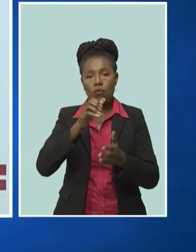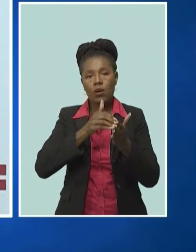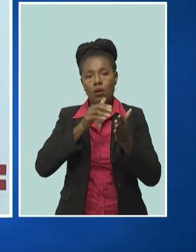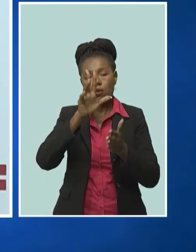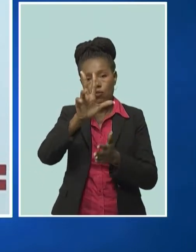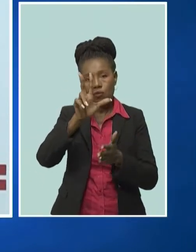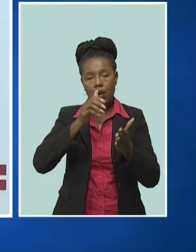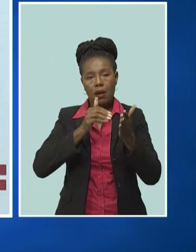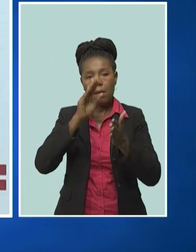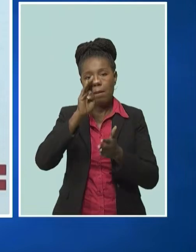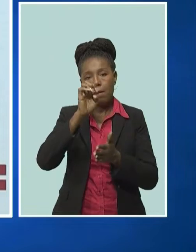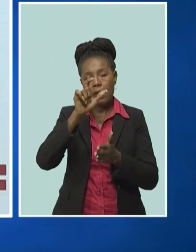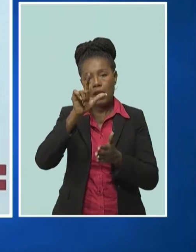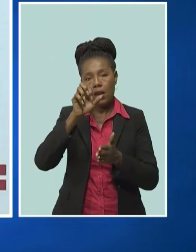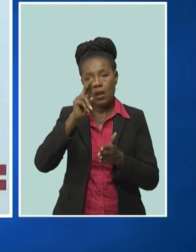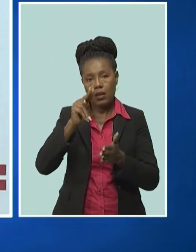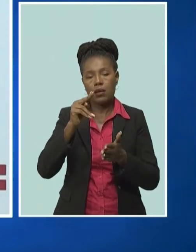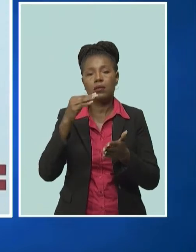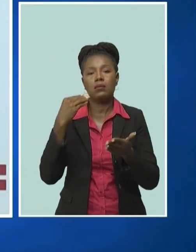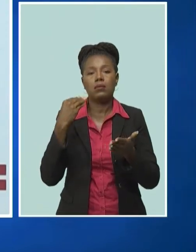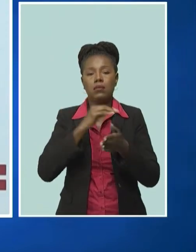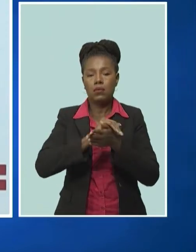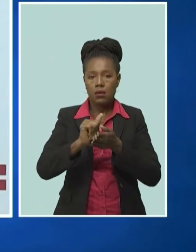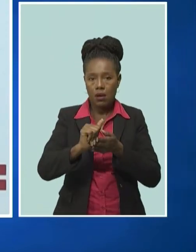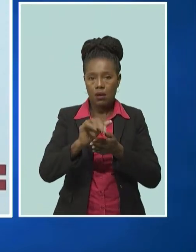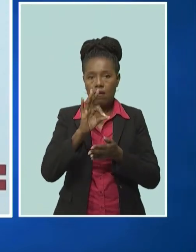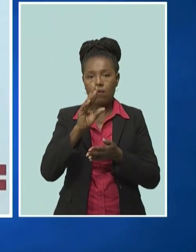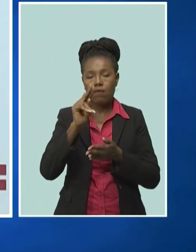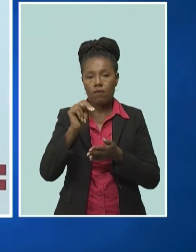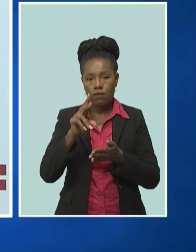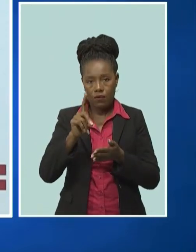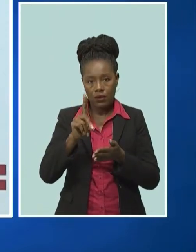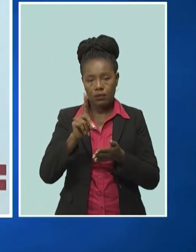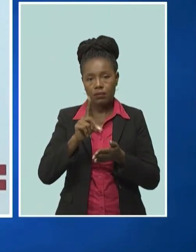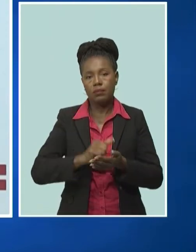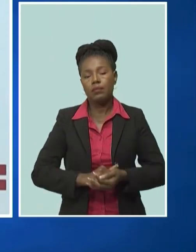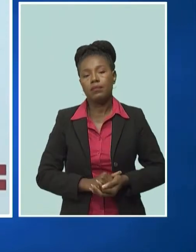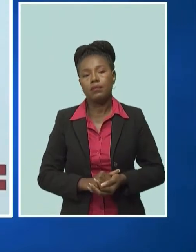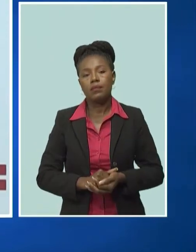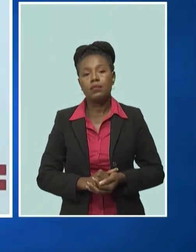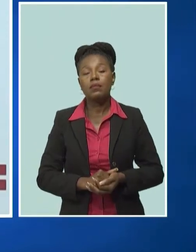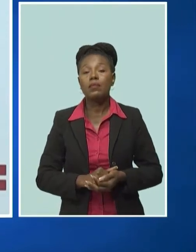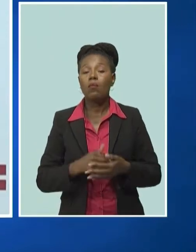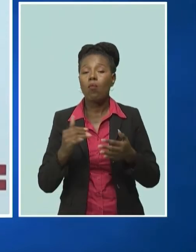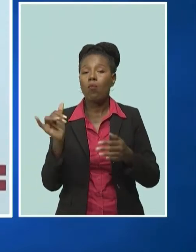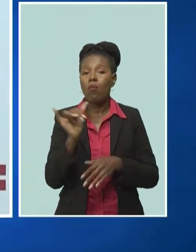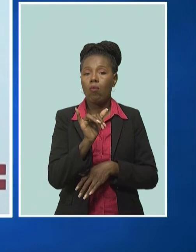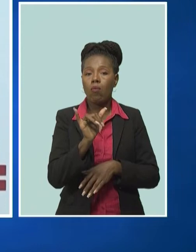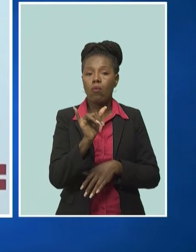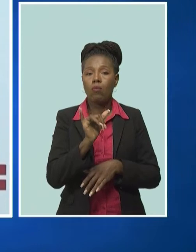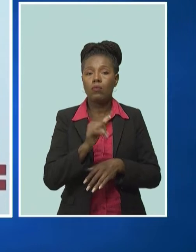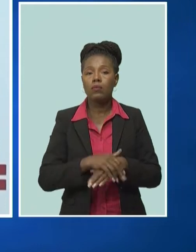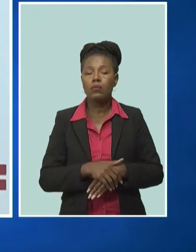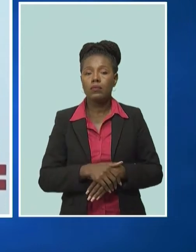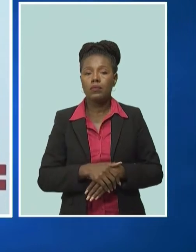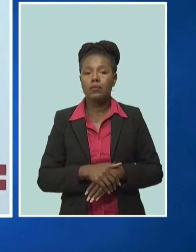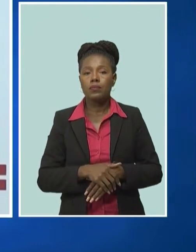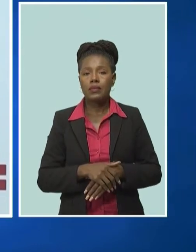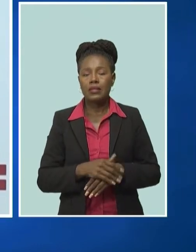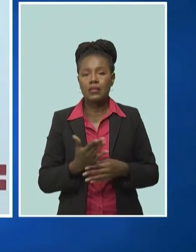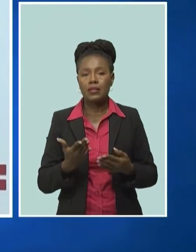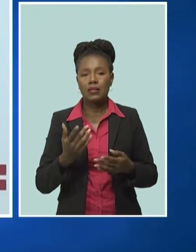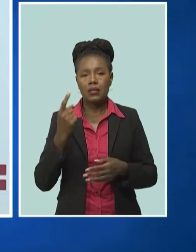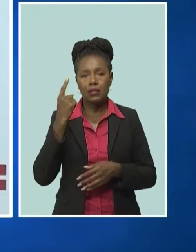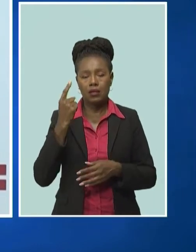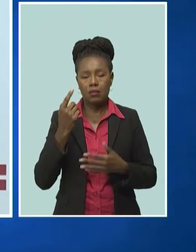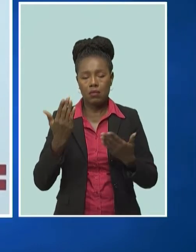access, $3 billion fund access. Now, above and beyond that, there's also the question of us having